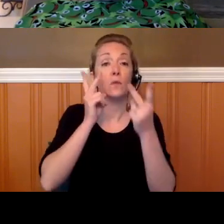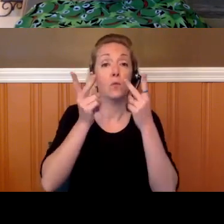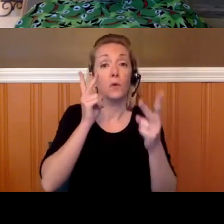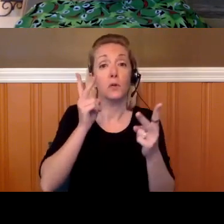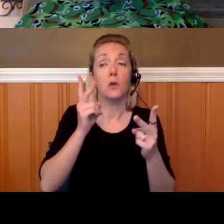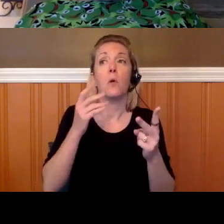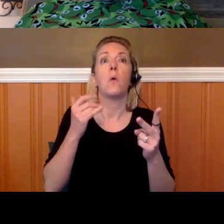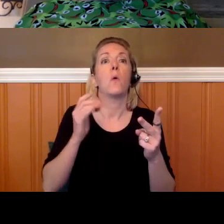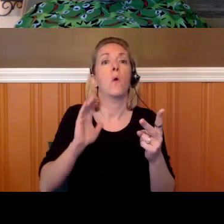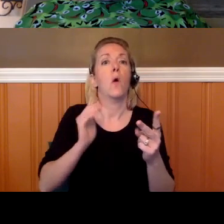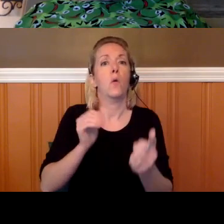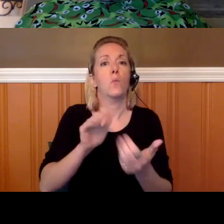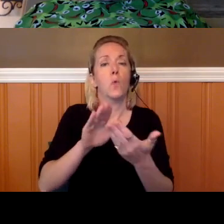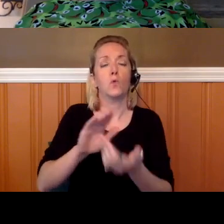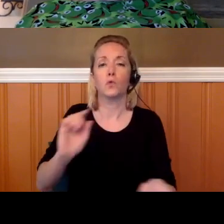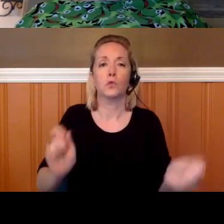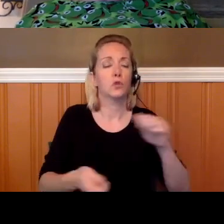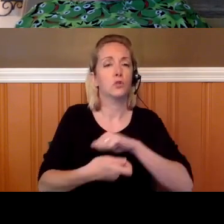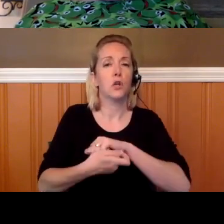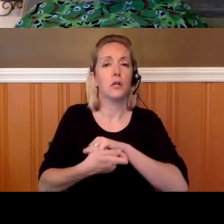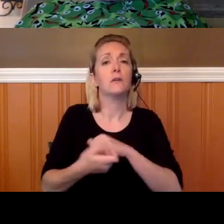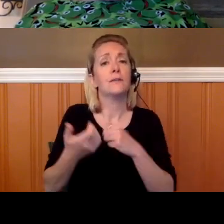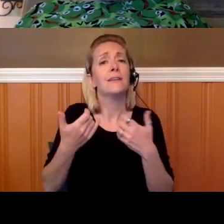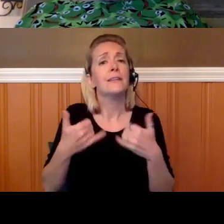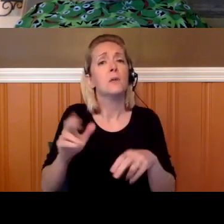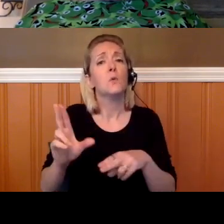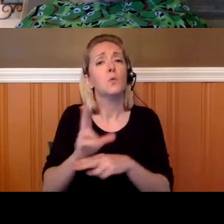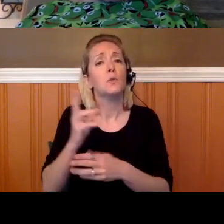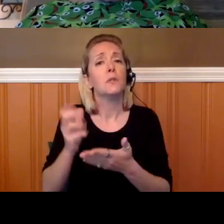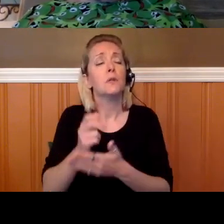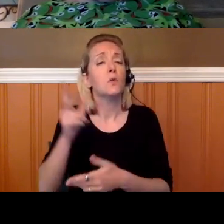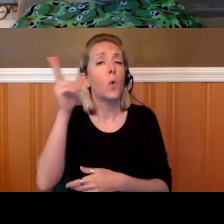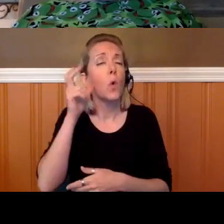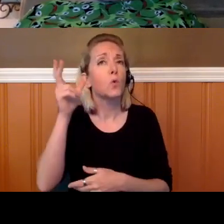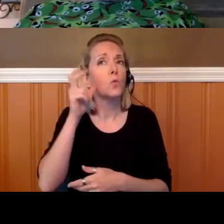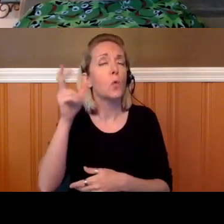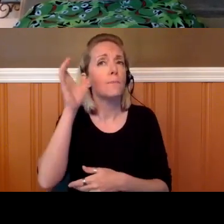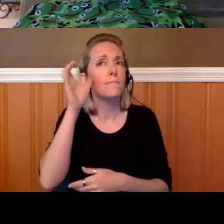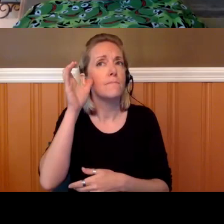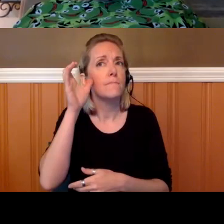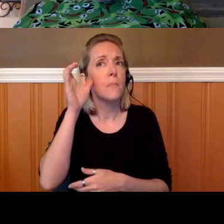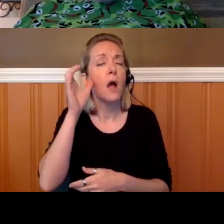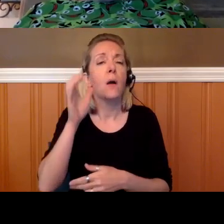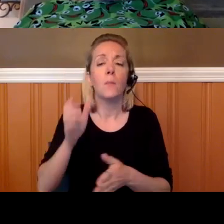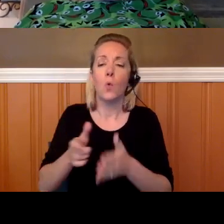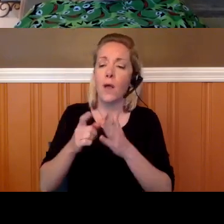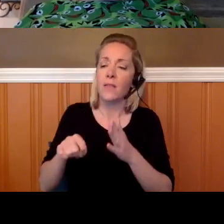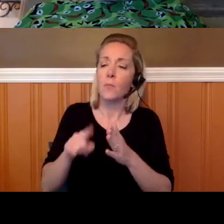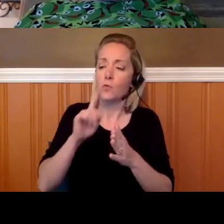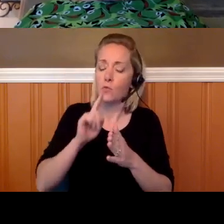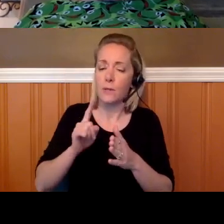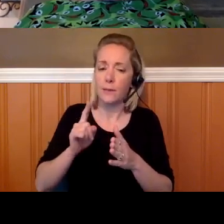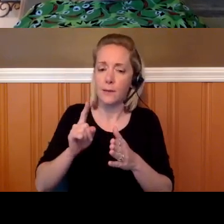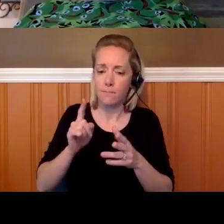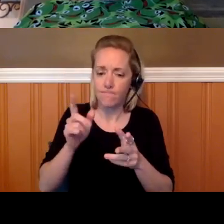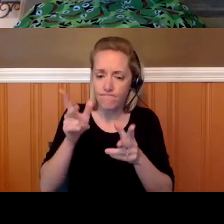differently. Yes. And we were still using auditory scanning, but making them use their vision more during the day when we